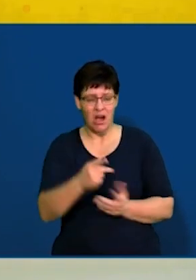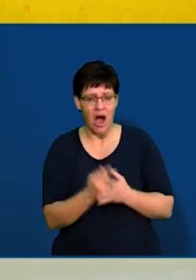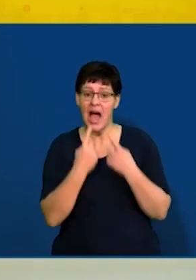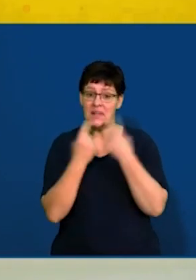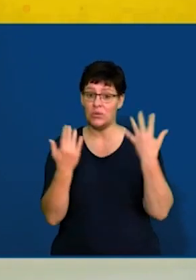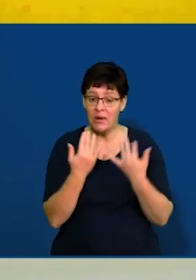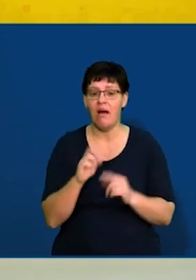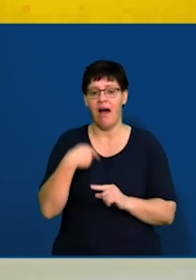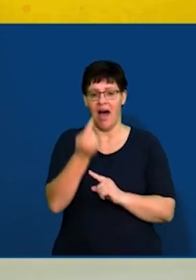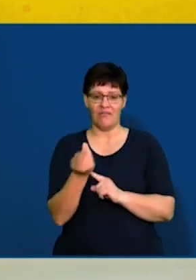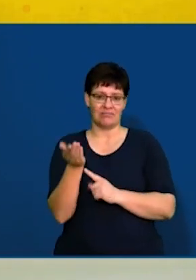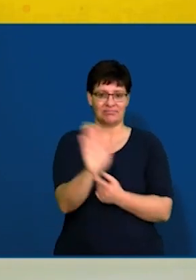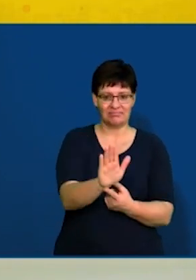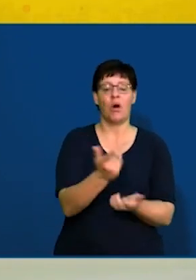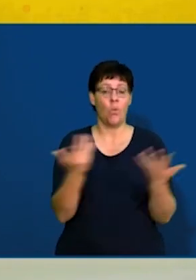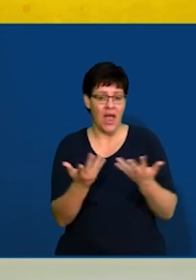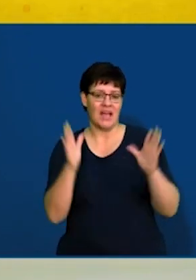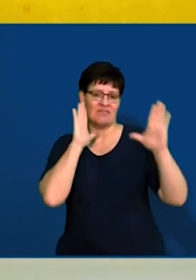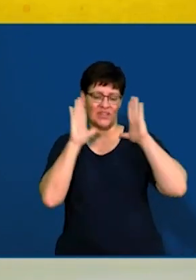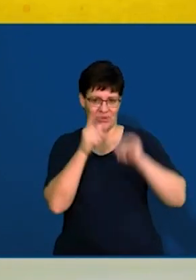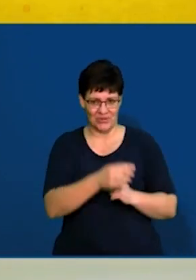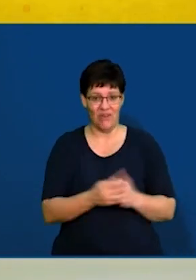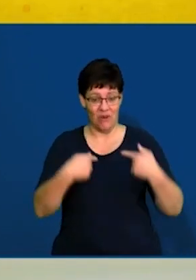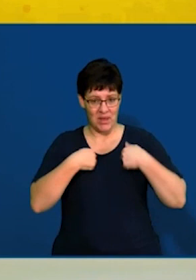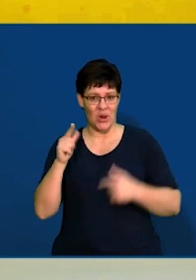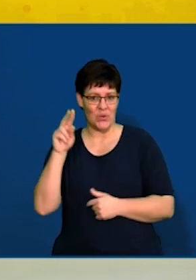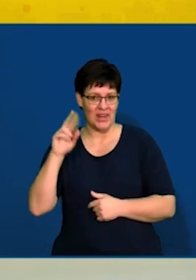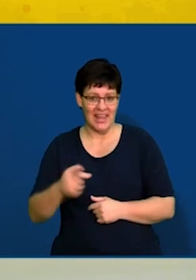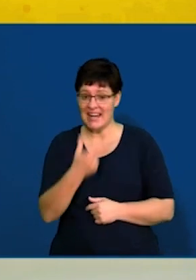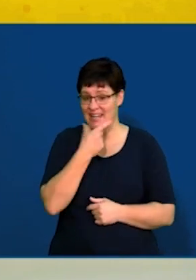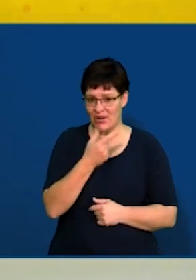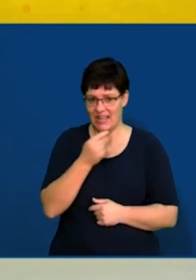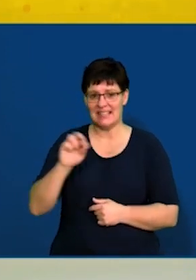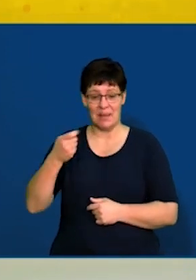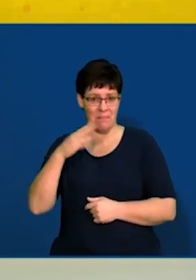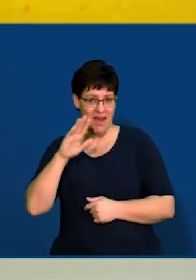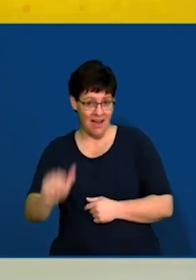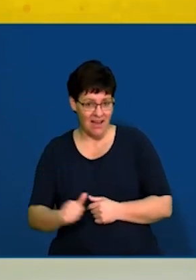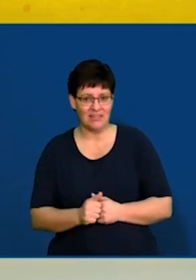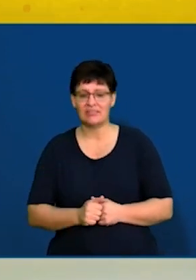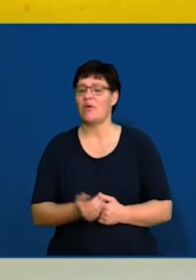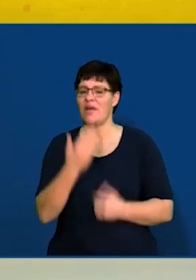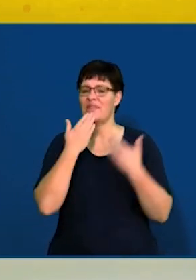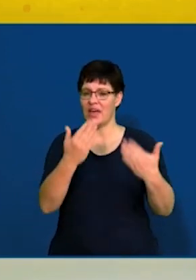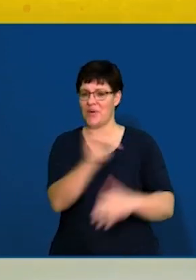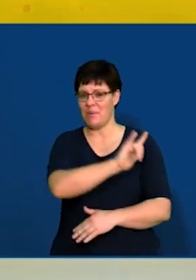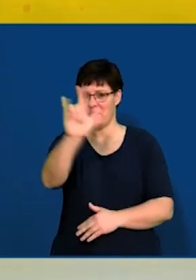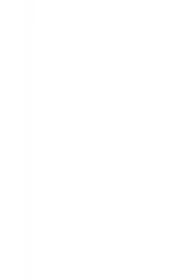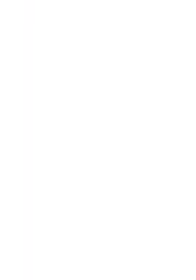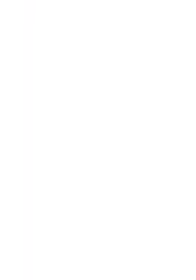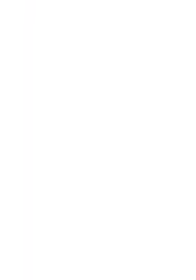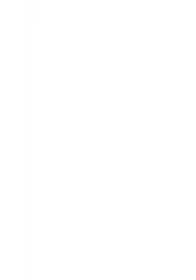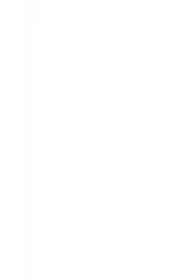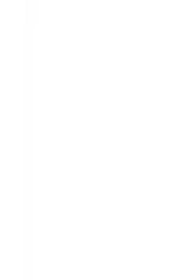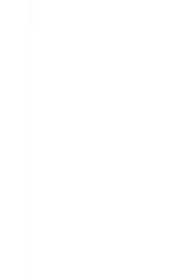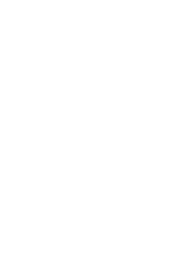after the show on the Facebook page. But for now, from me, Looney, Nicolene, as well as Themba, it's thank you and goodbye.